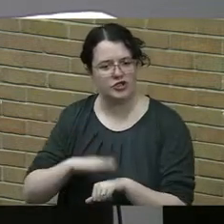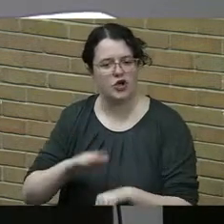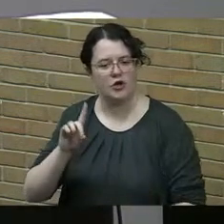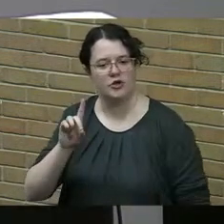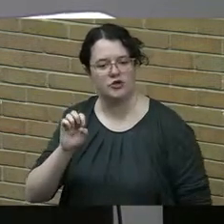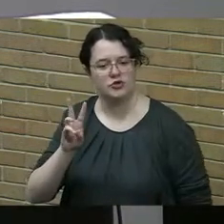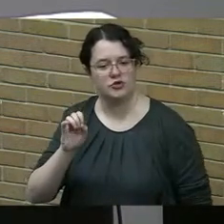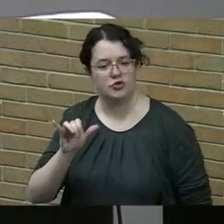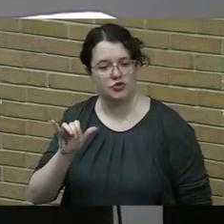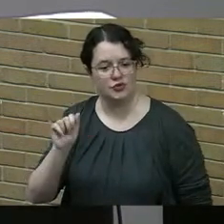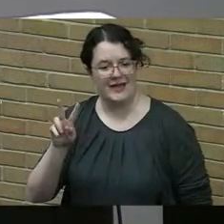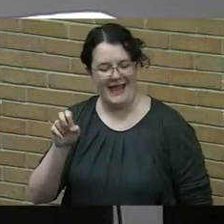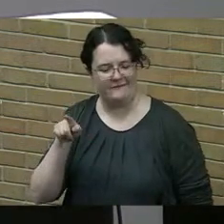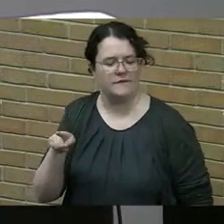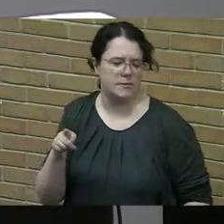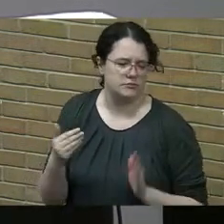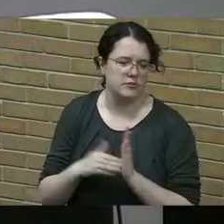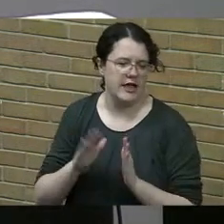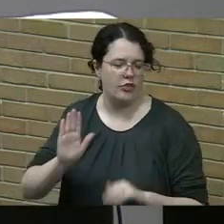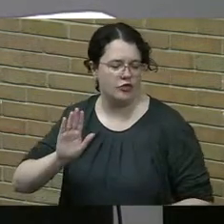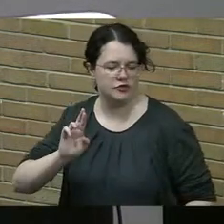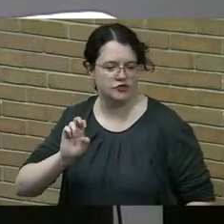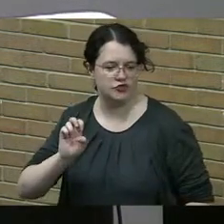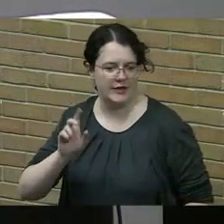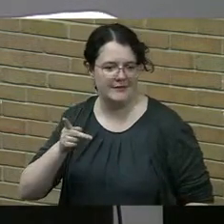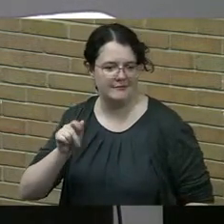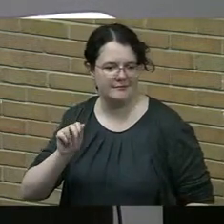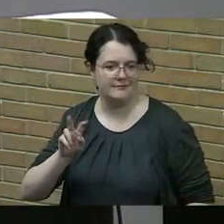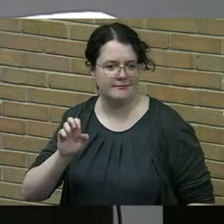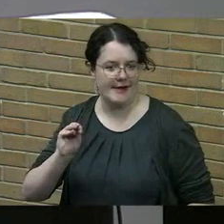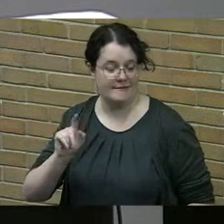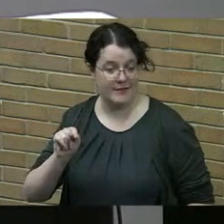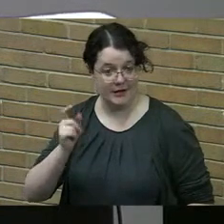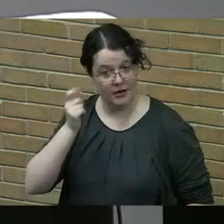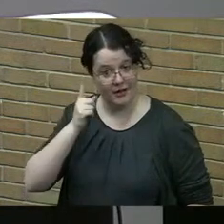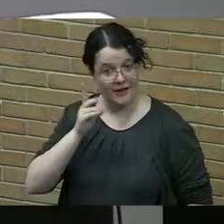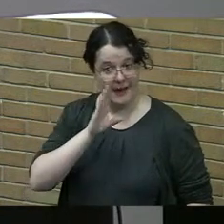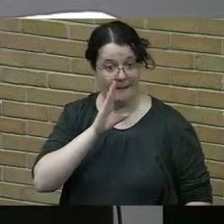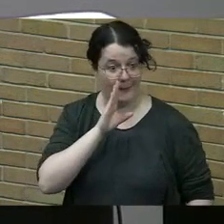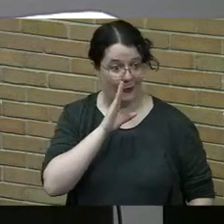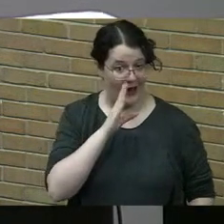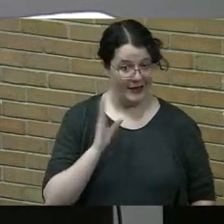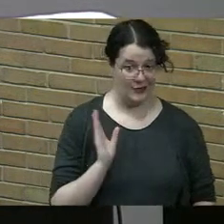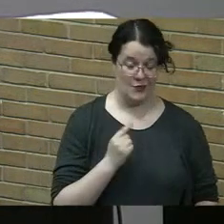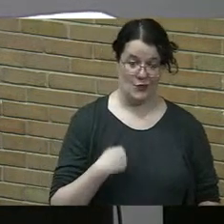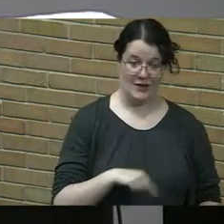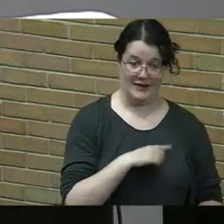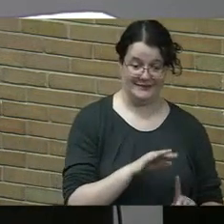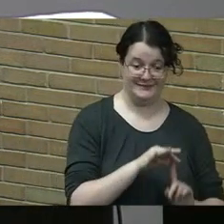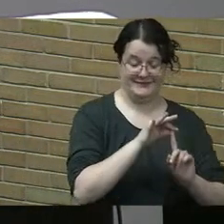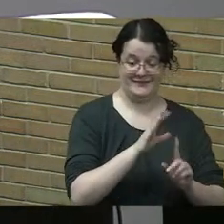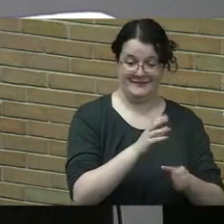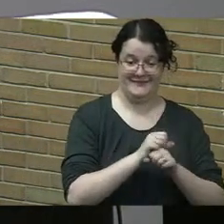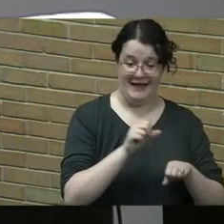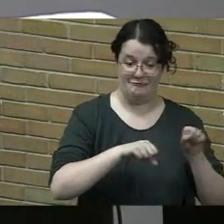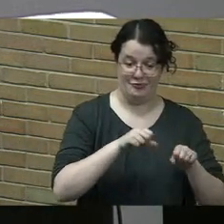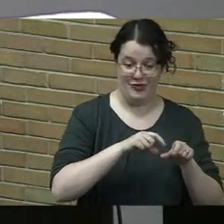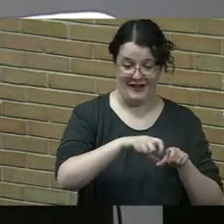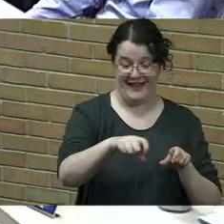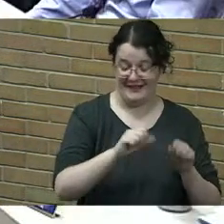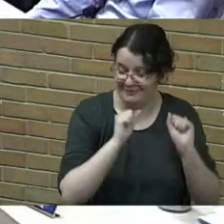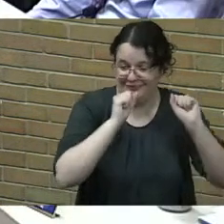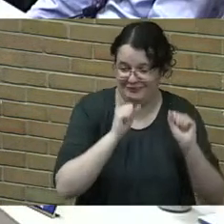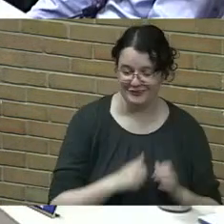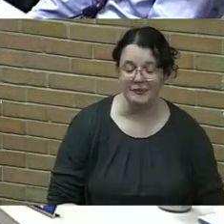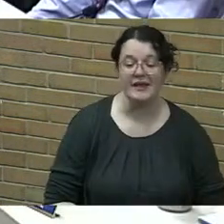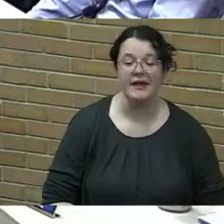is also a repavement project. The distinction being Brighton gets bike lanes. Dewey Avenue may not.